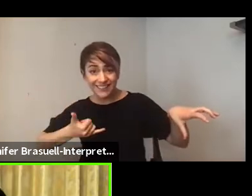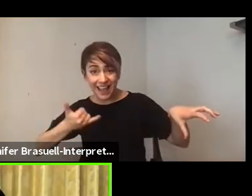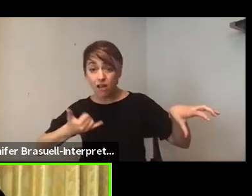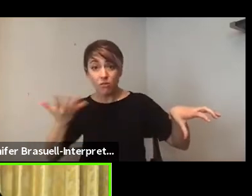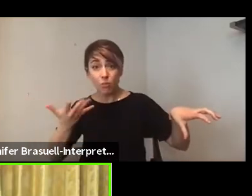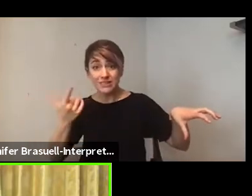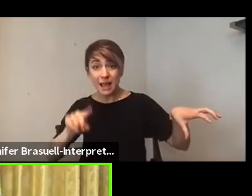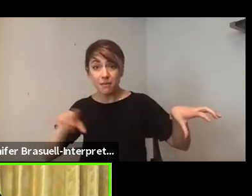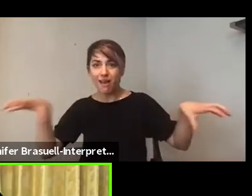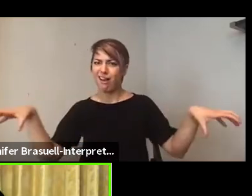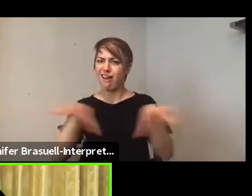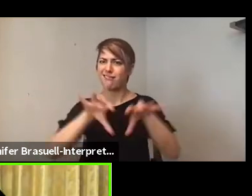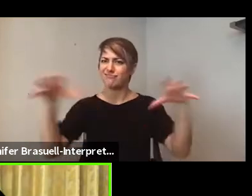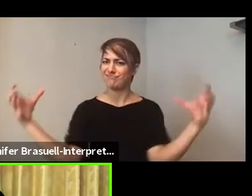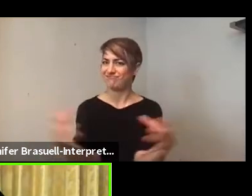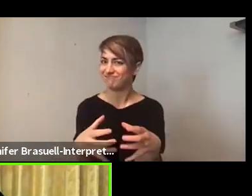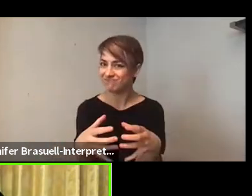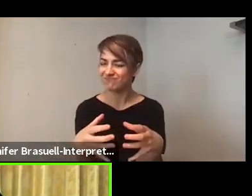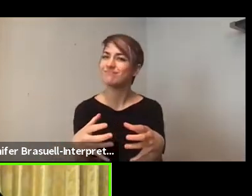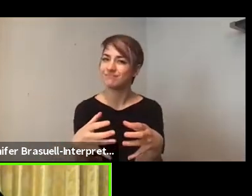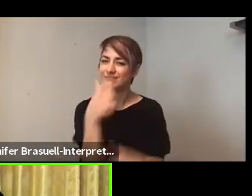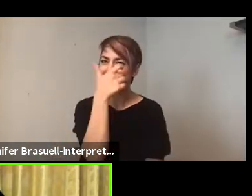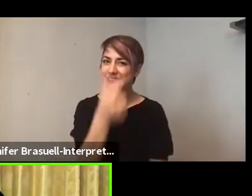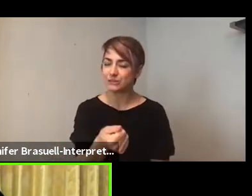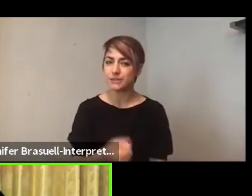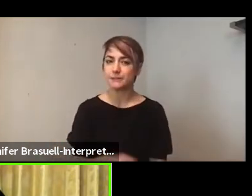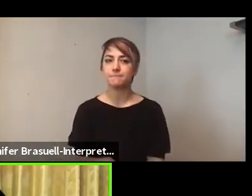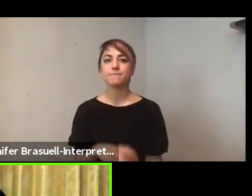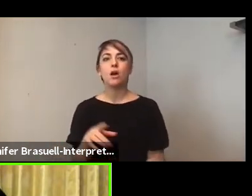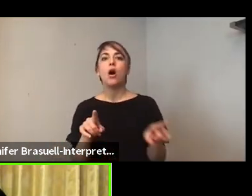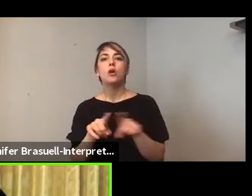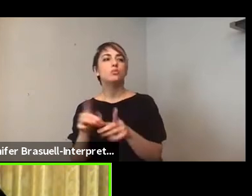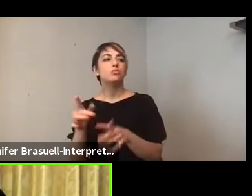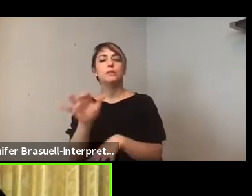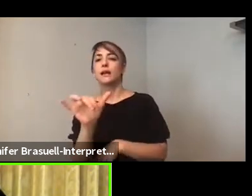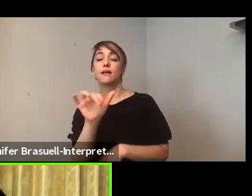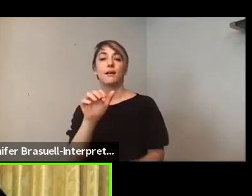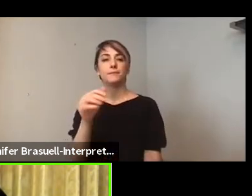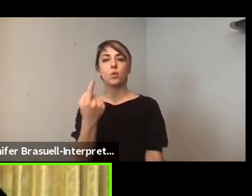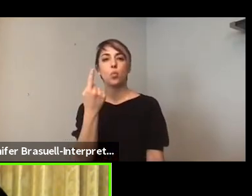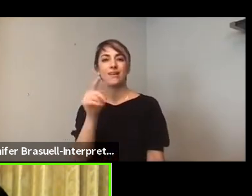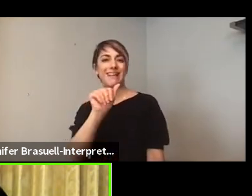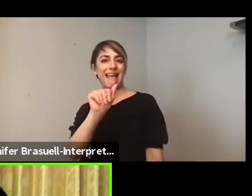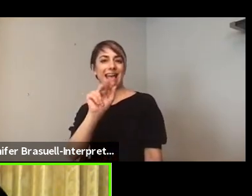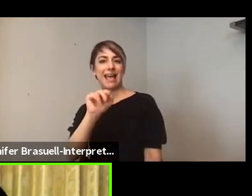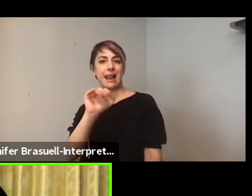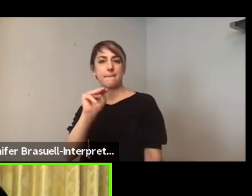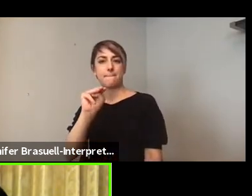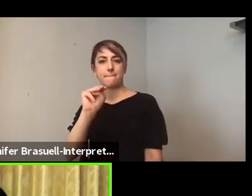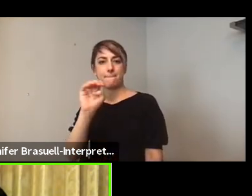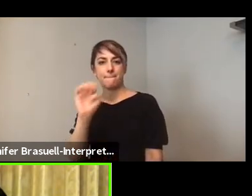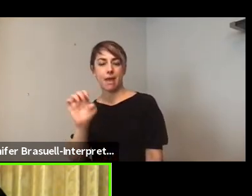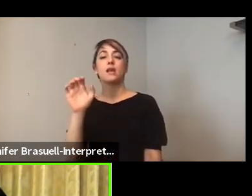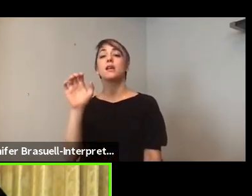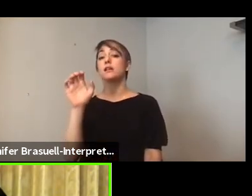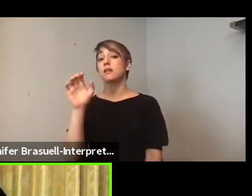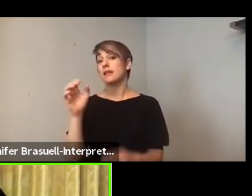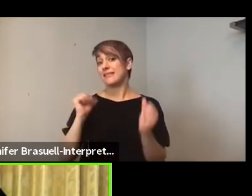big like anime theater producer is trying to make a theater